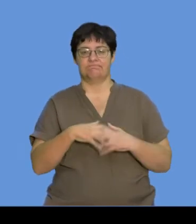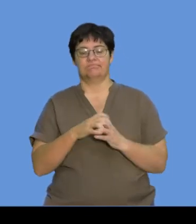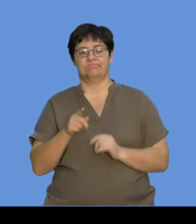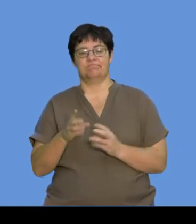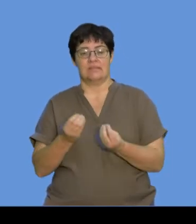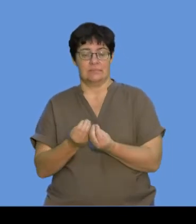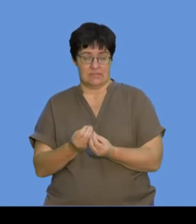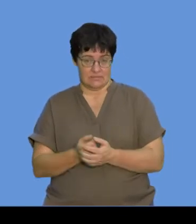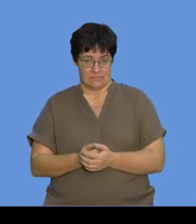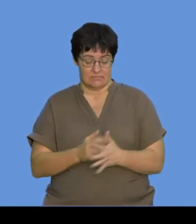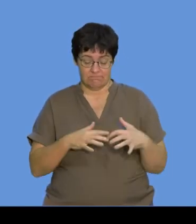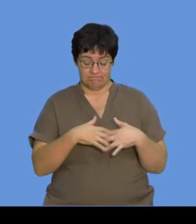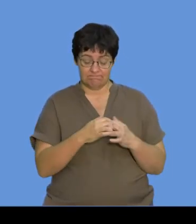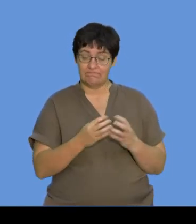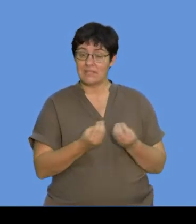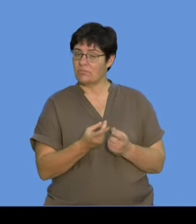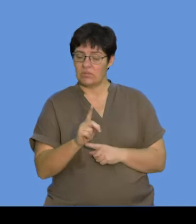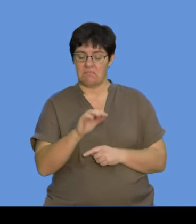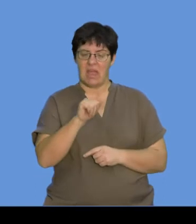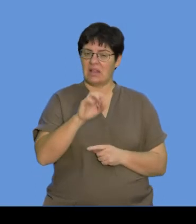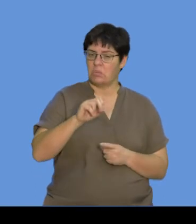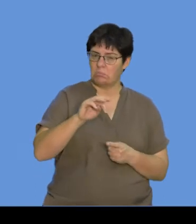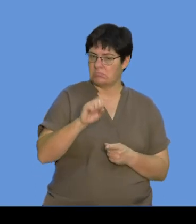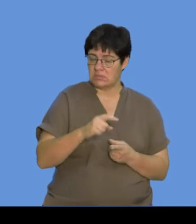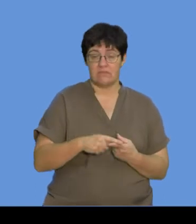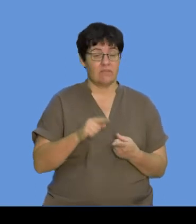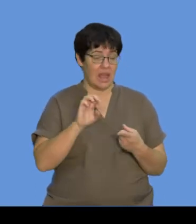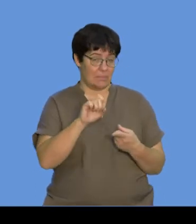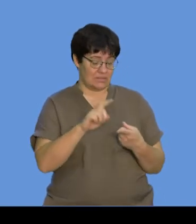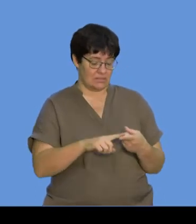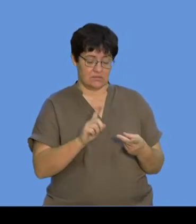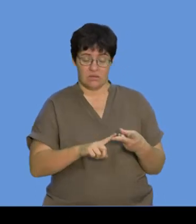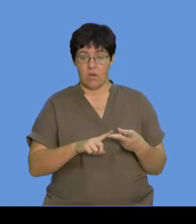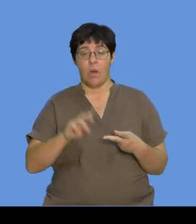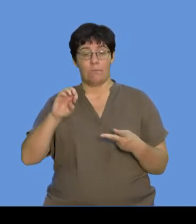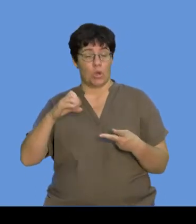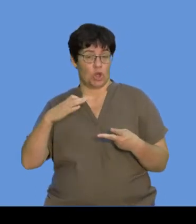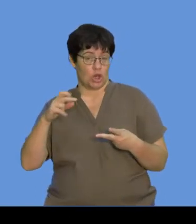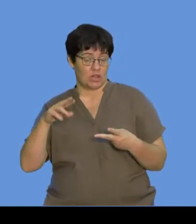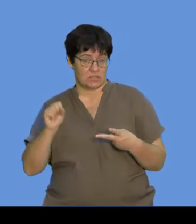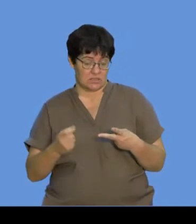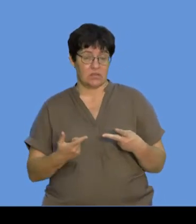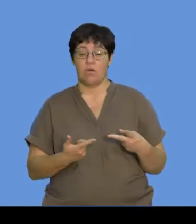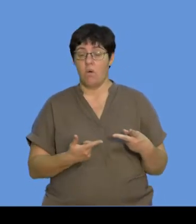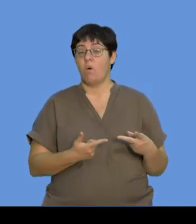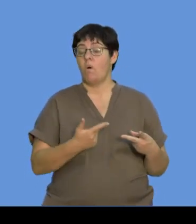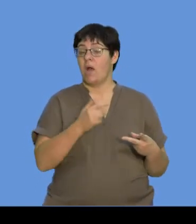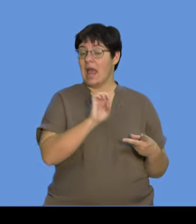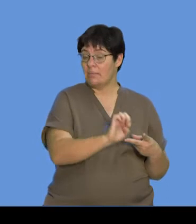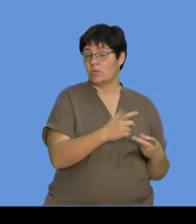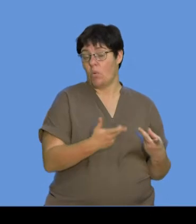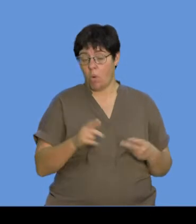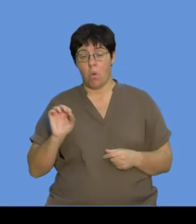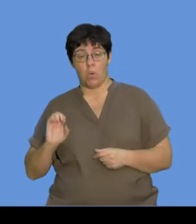substance. What makes up a substance? It can be atoms if it's an element. It could be molecules if it's an element or a compound. It could